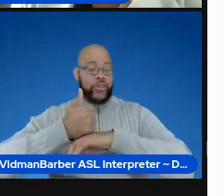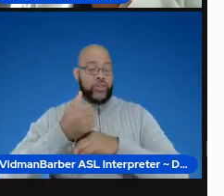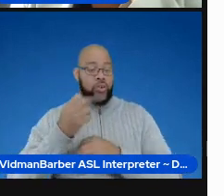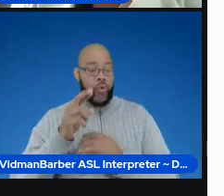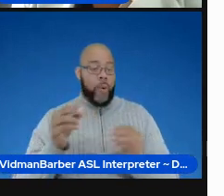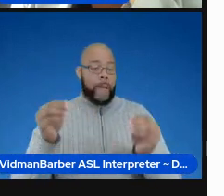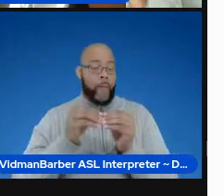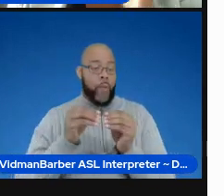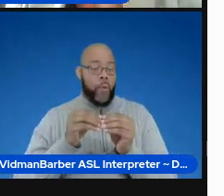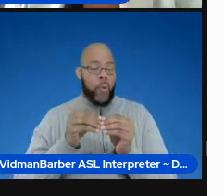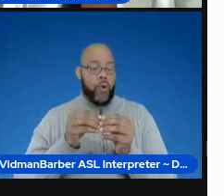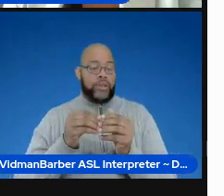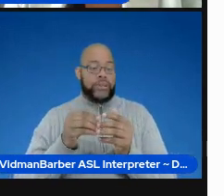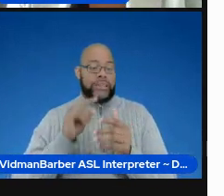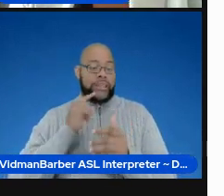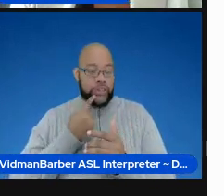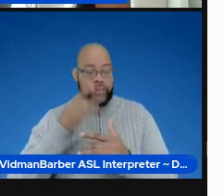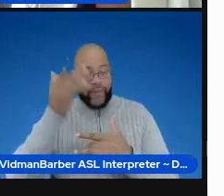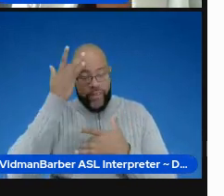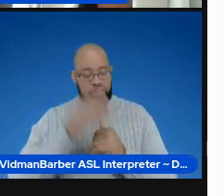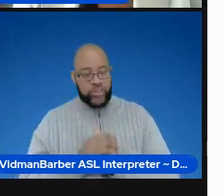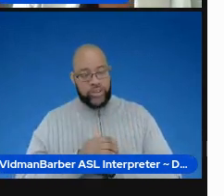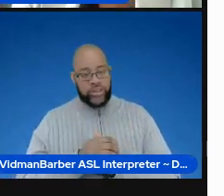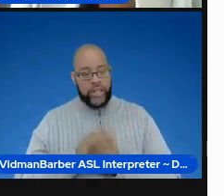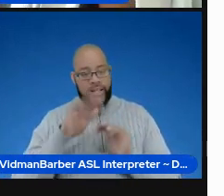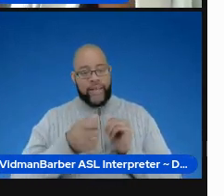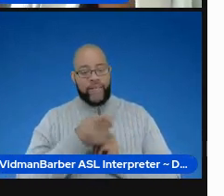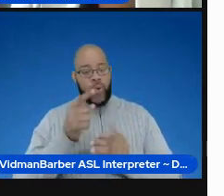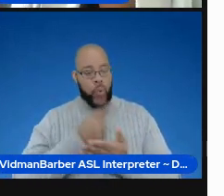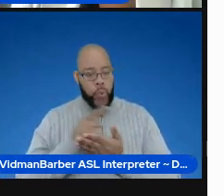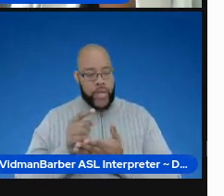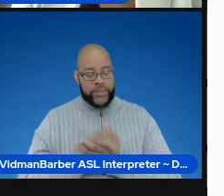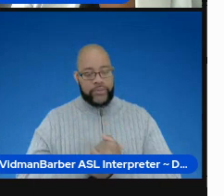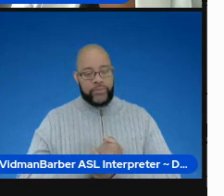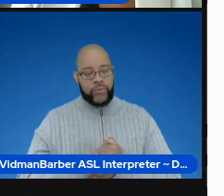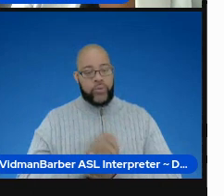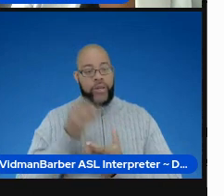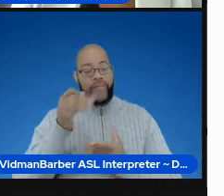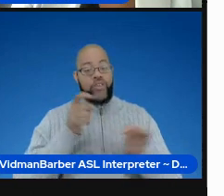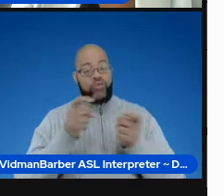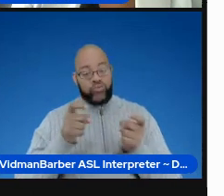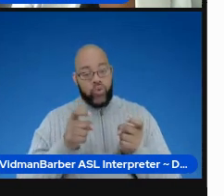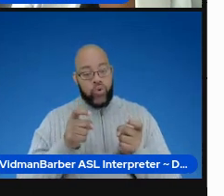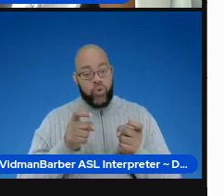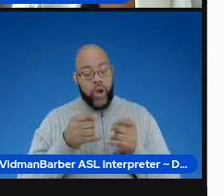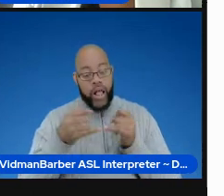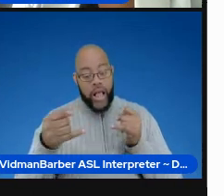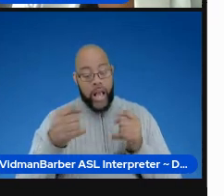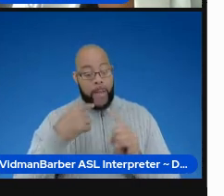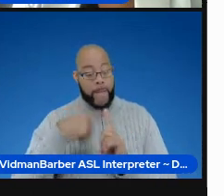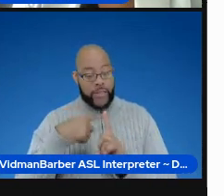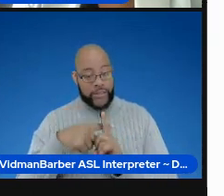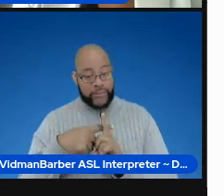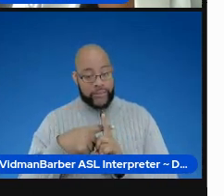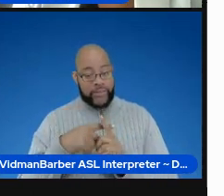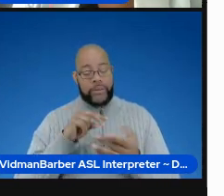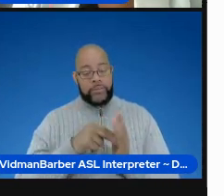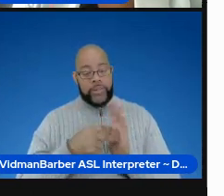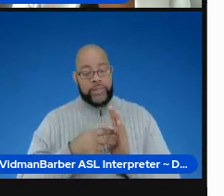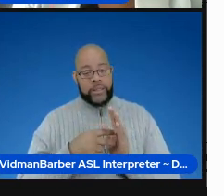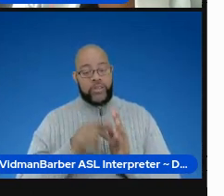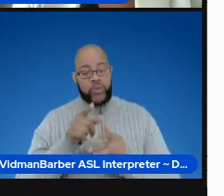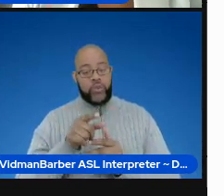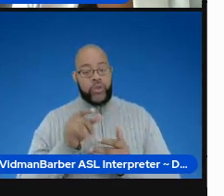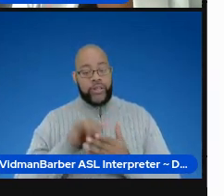more remote infection than a few weeks. So if the control line is positive, that means your assay